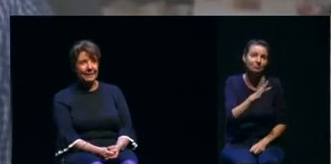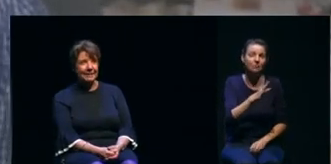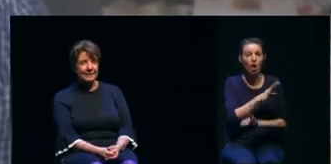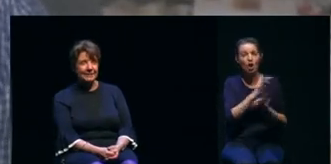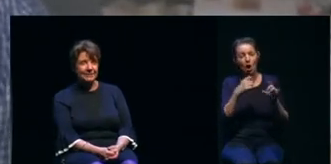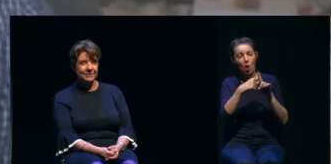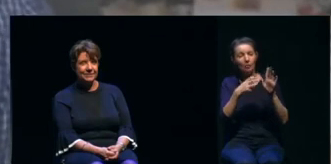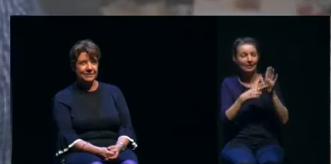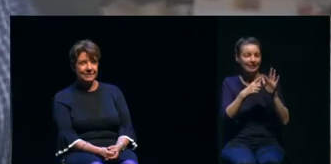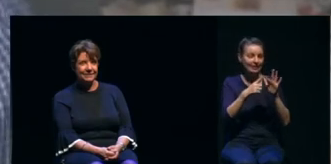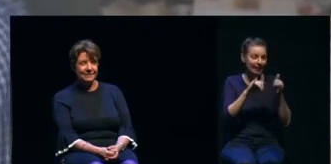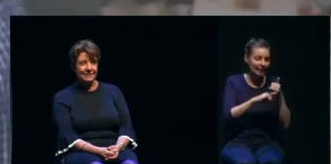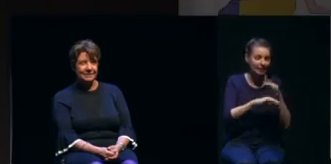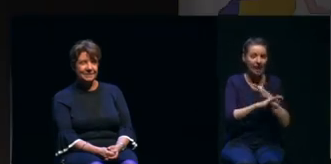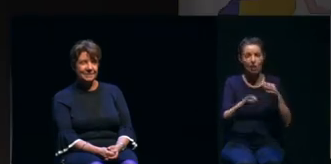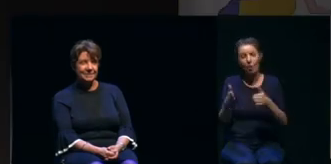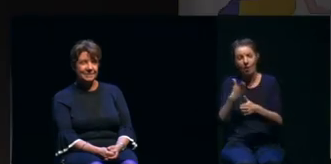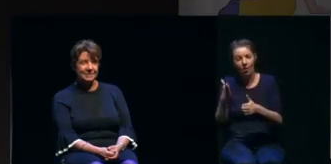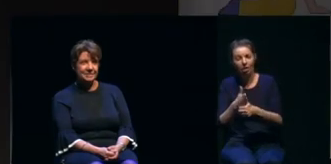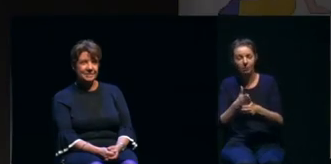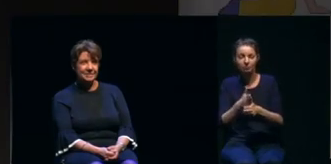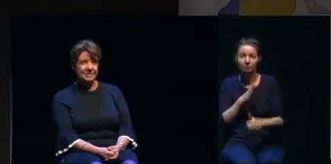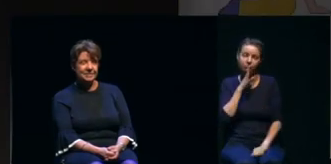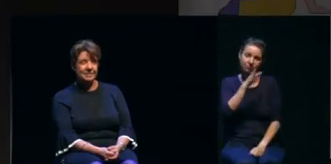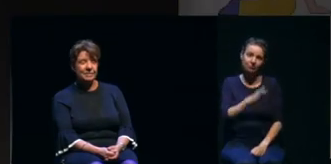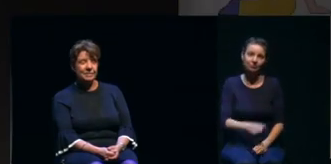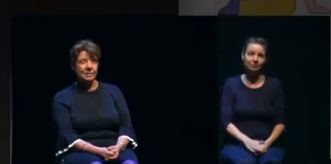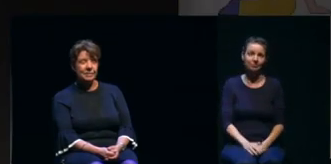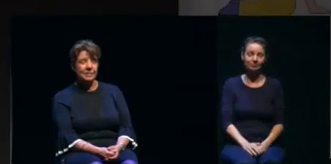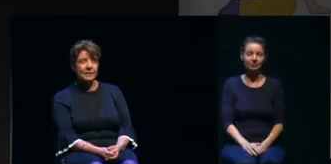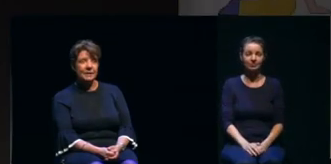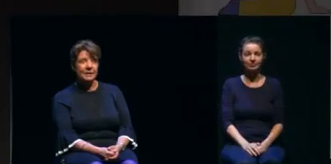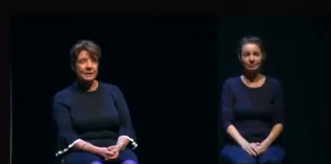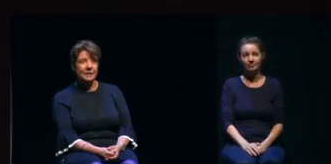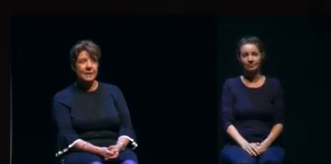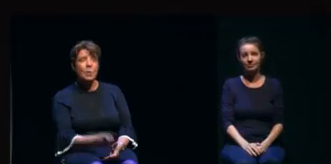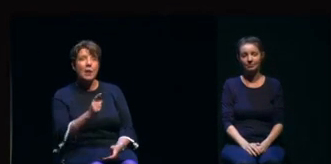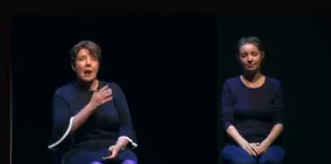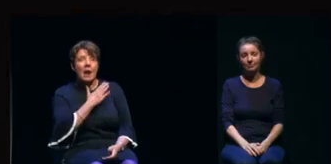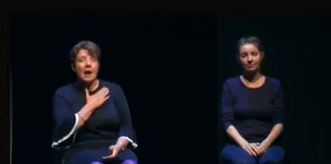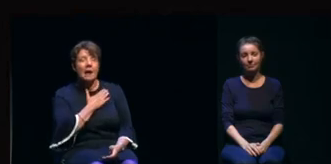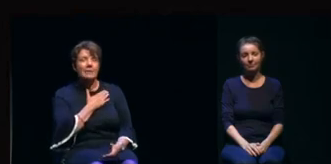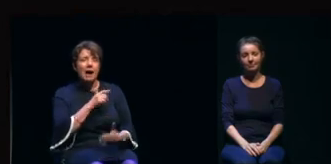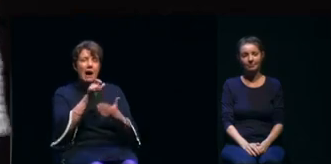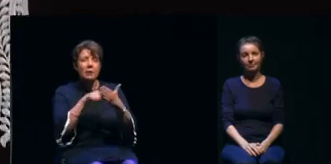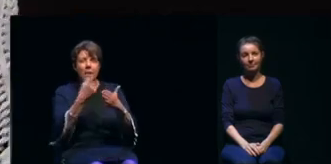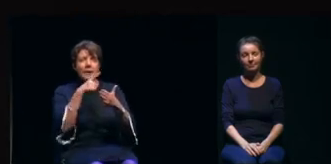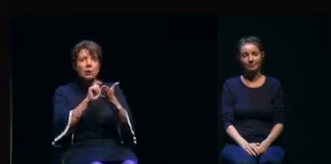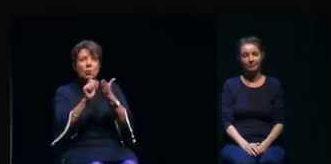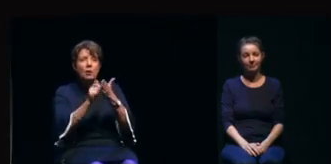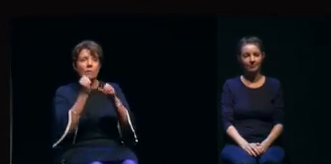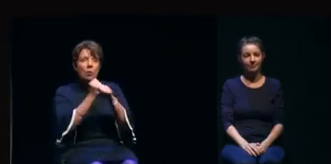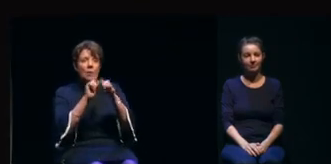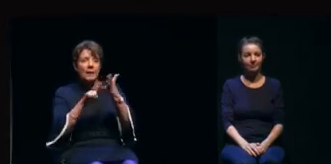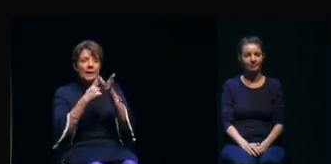no booze. That's what being 45 is like. A thing I loved was an article, I think you wrote it for The Guardian or The